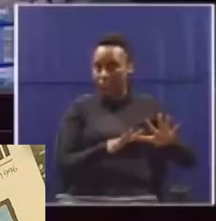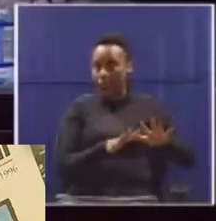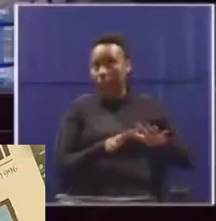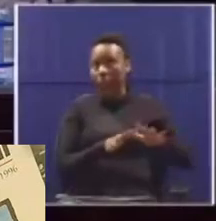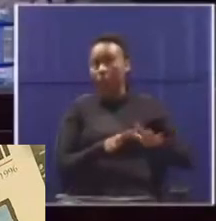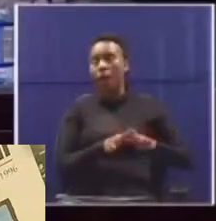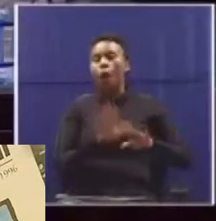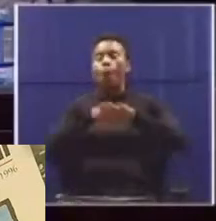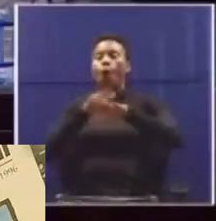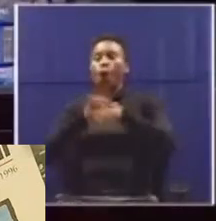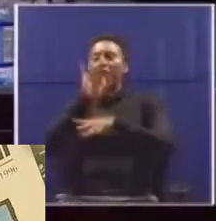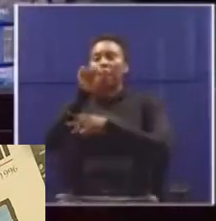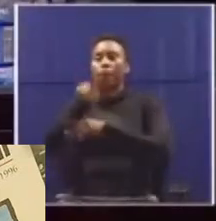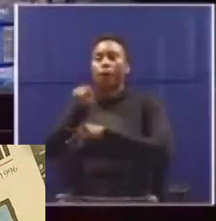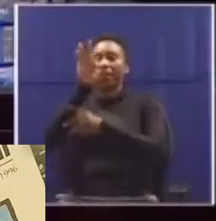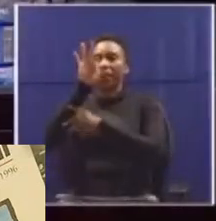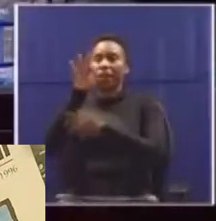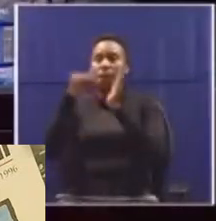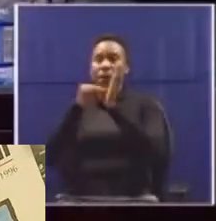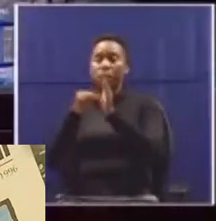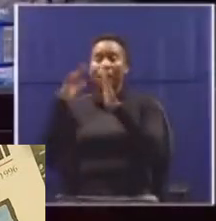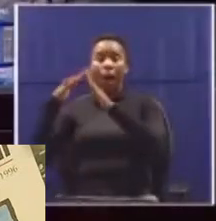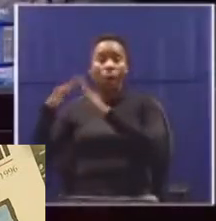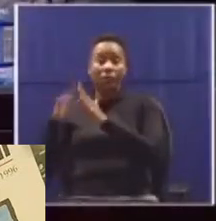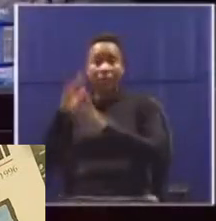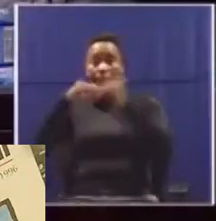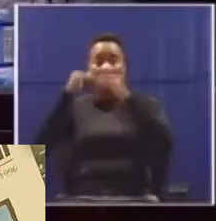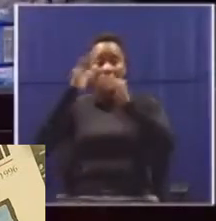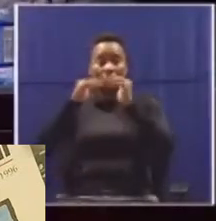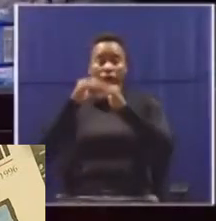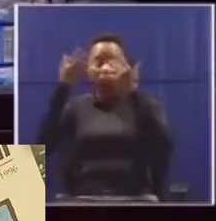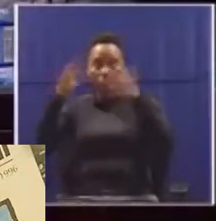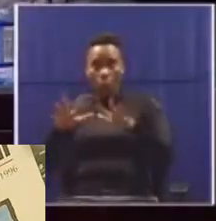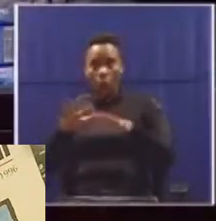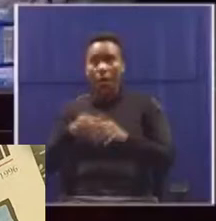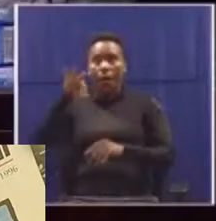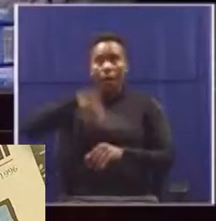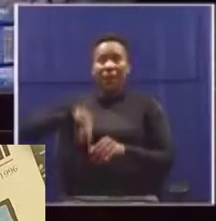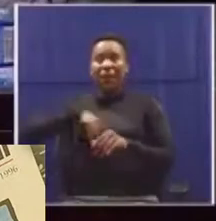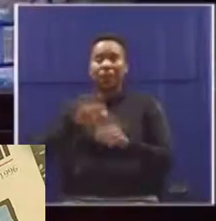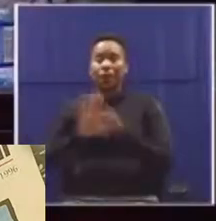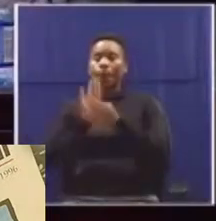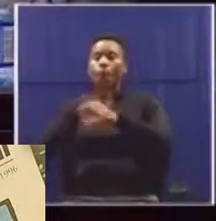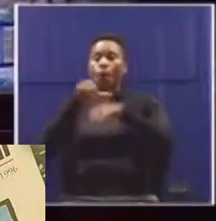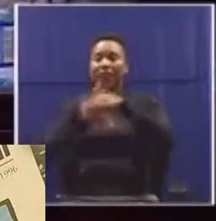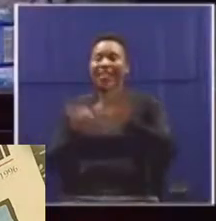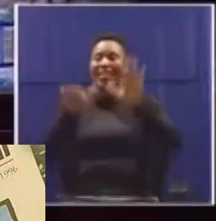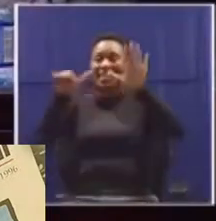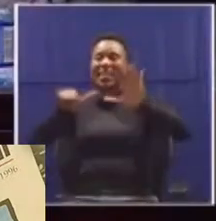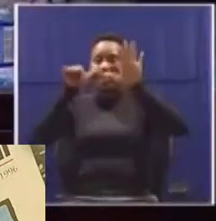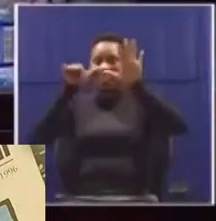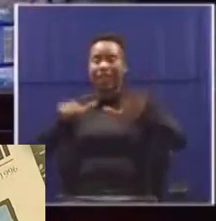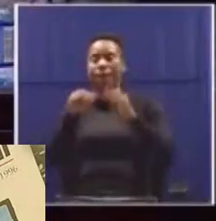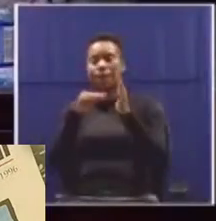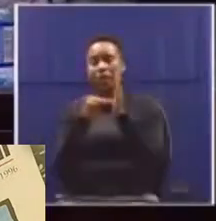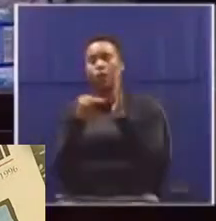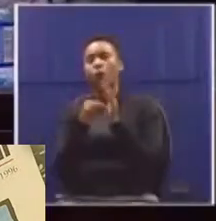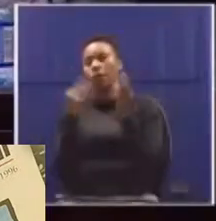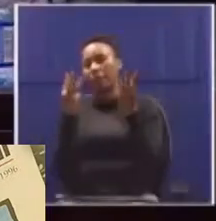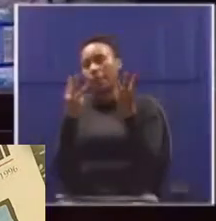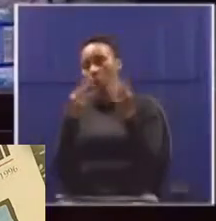of 3.3 million houses have been bought the benefiting more than 16 million people